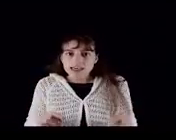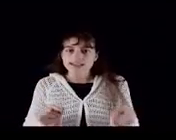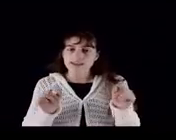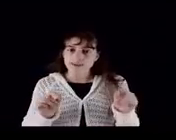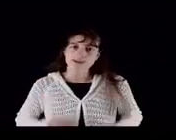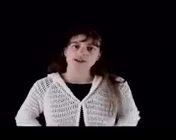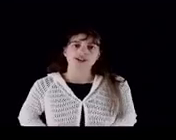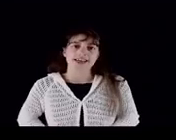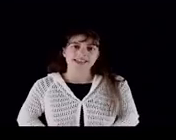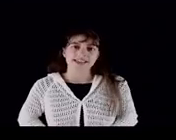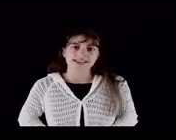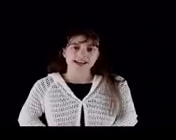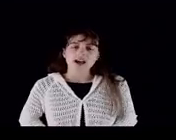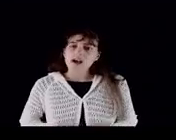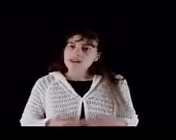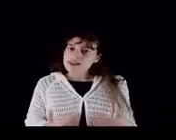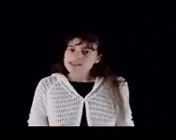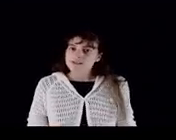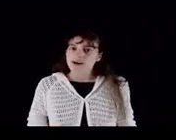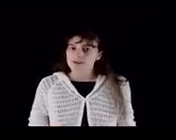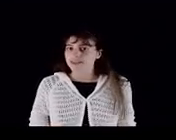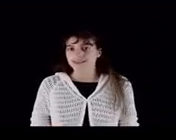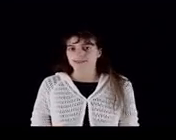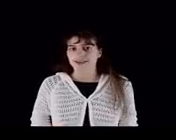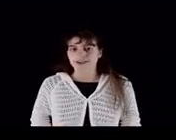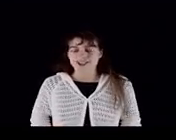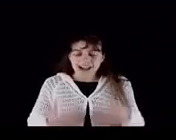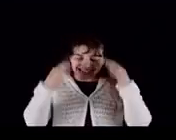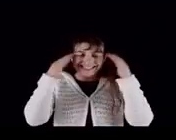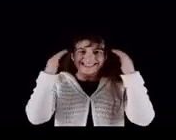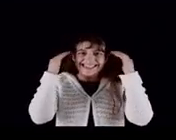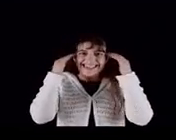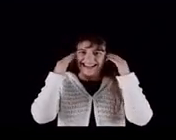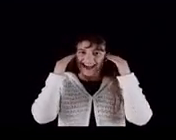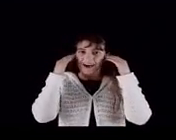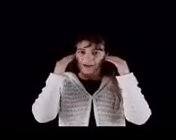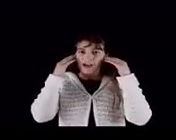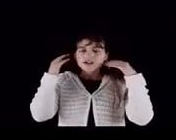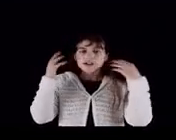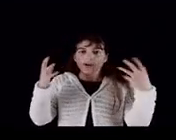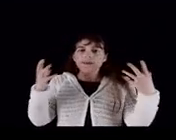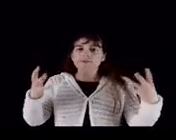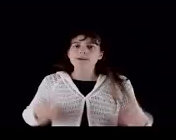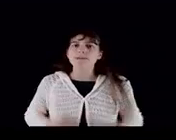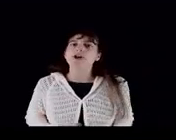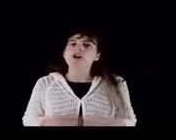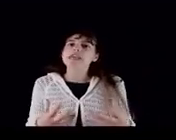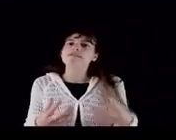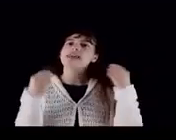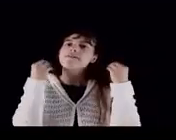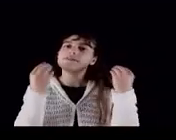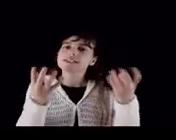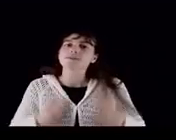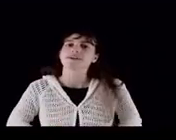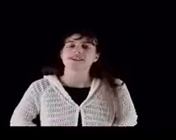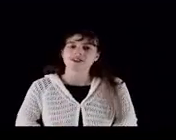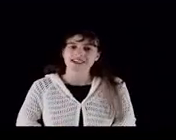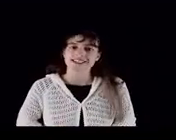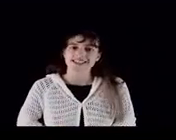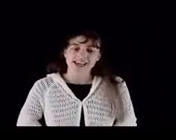this is what Christianity is like. This is what it means to be a Christian. I can see it now. So many people are looking for that